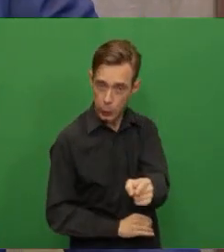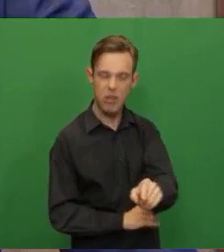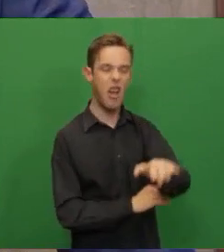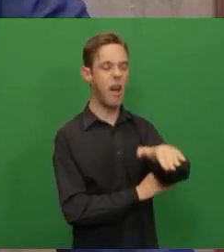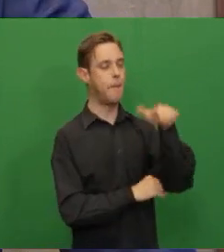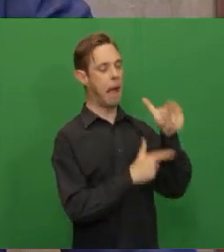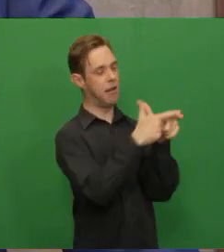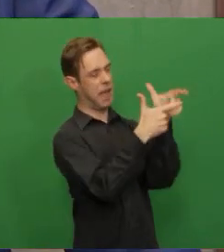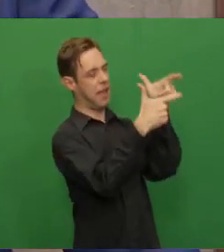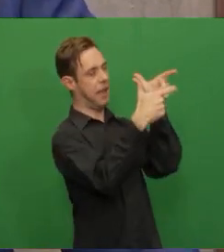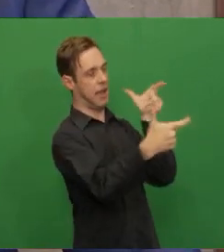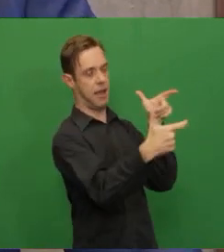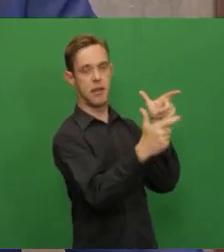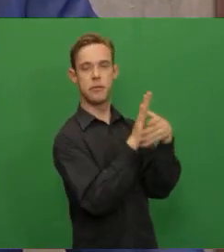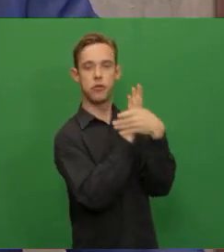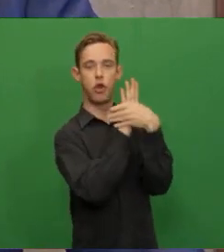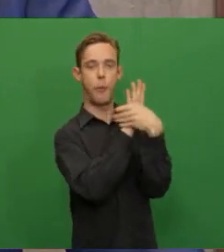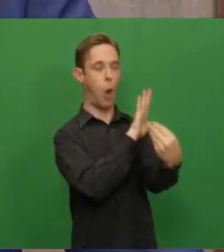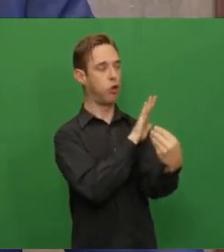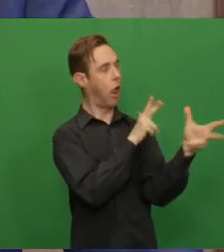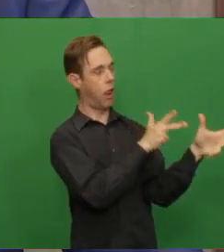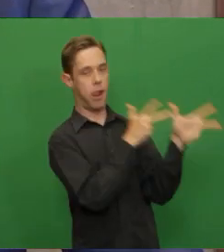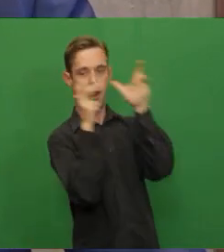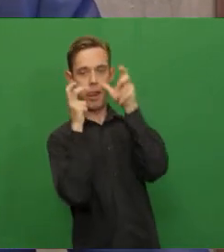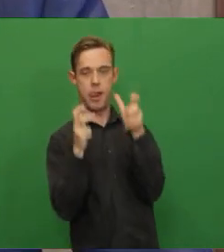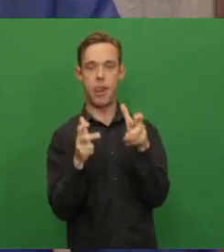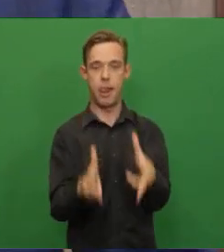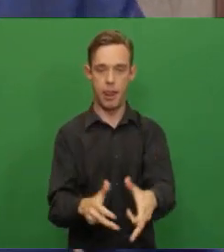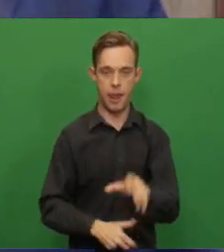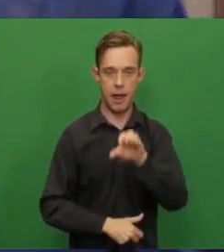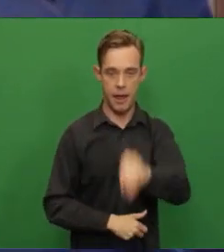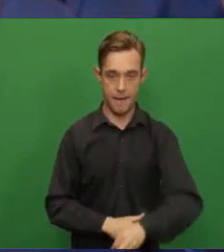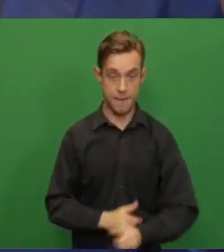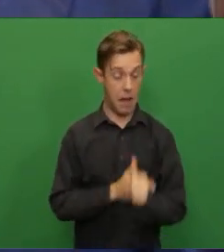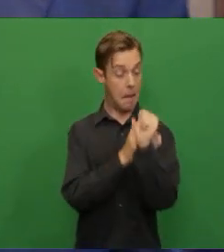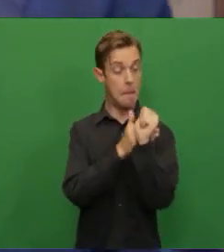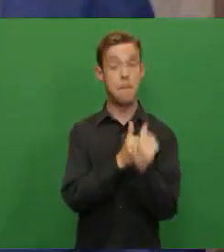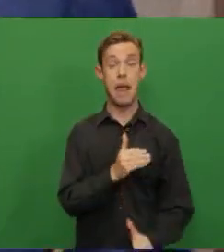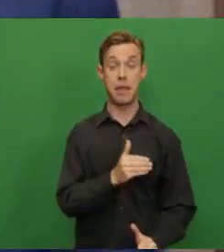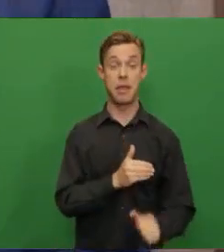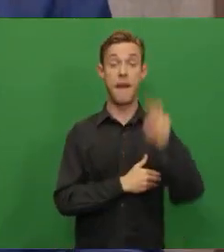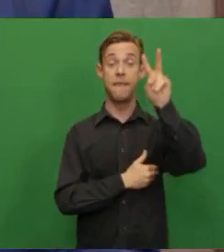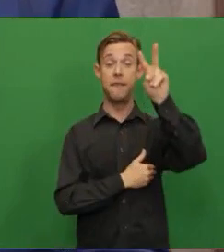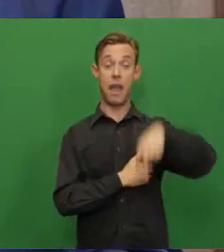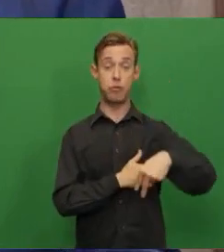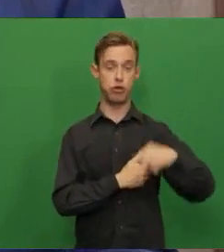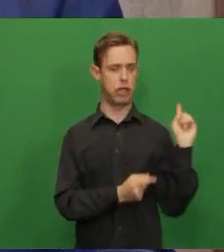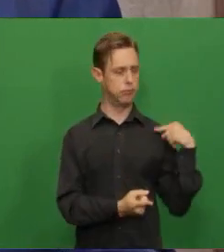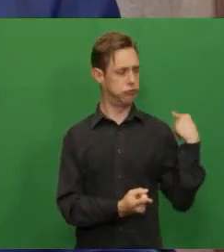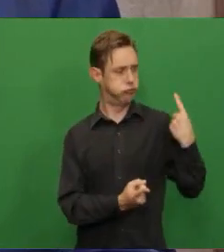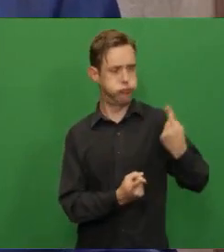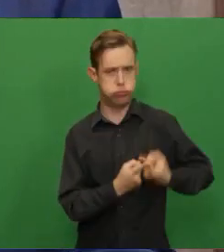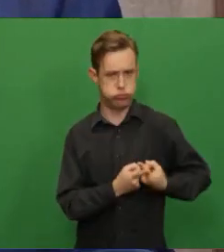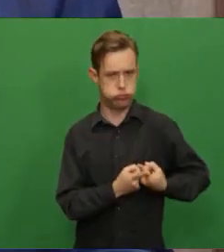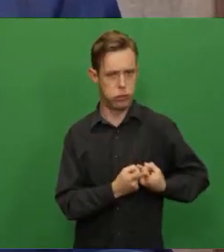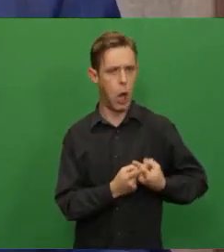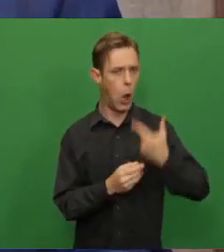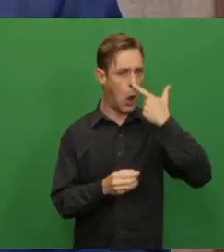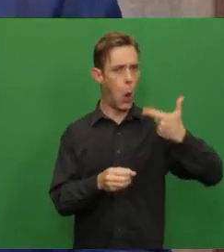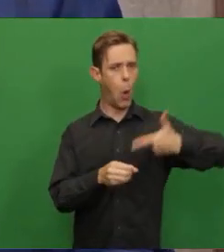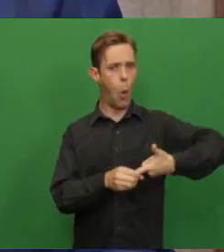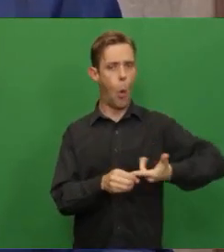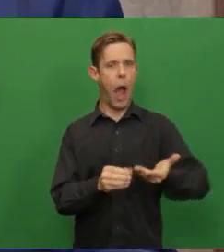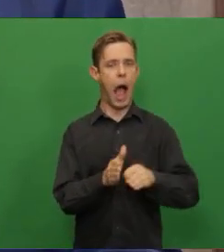Following persistent increases in oil prices since February, the assumptions for Brent crude oil in